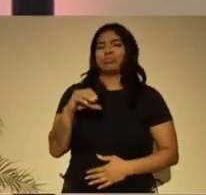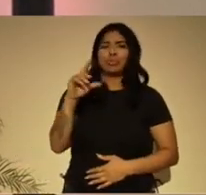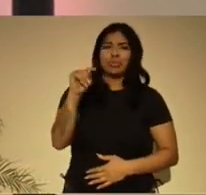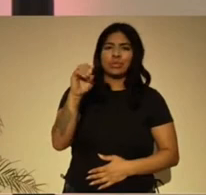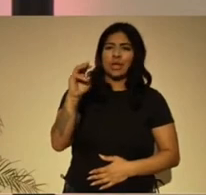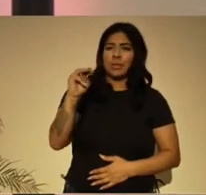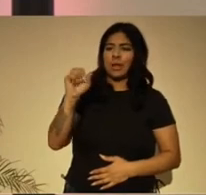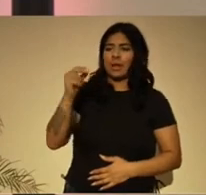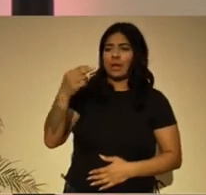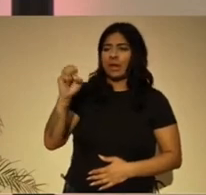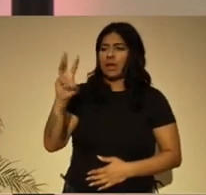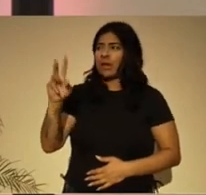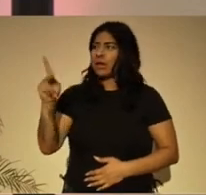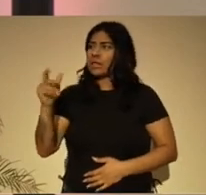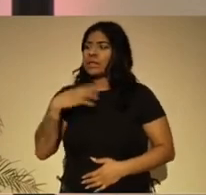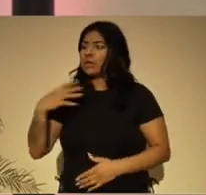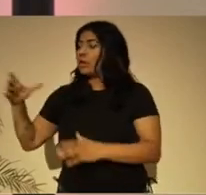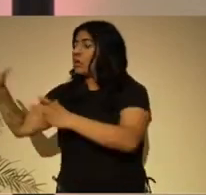you're like,